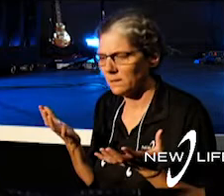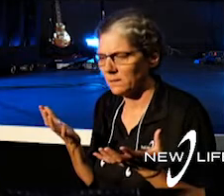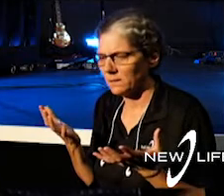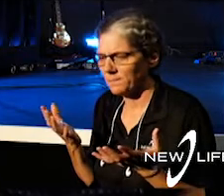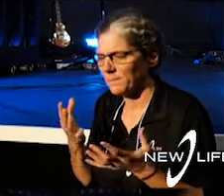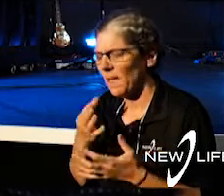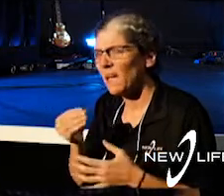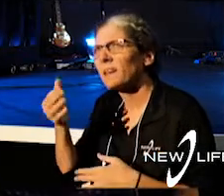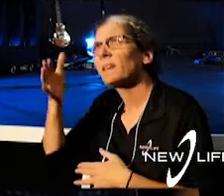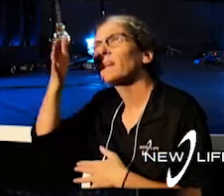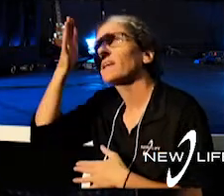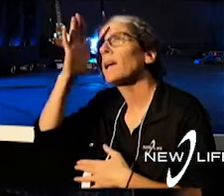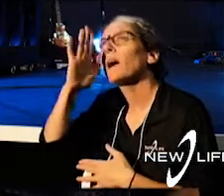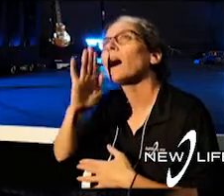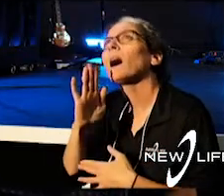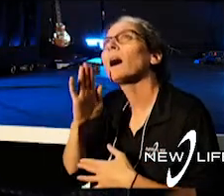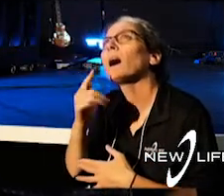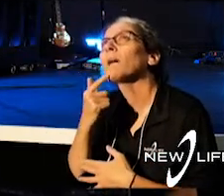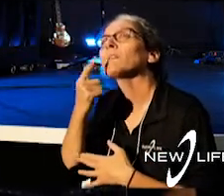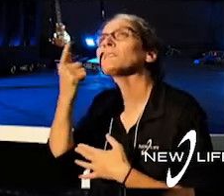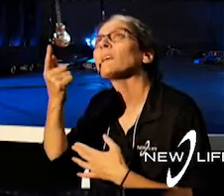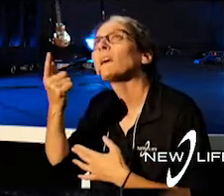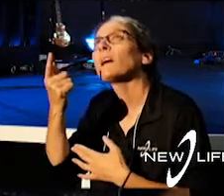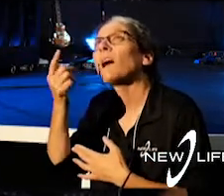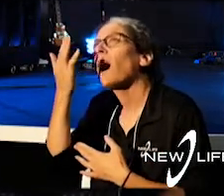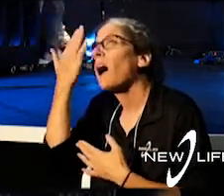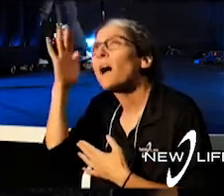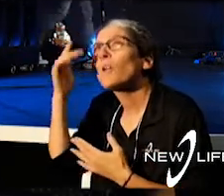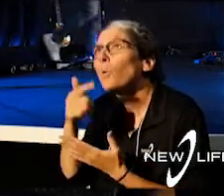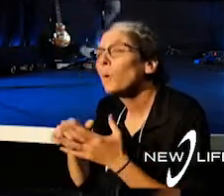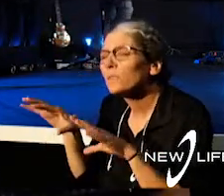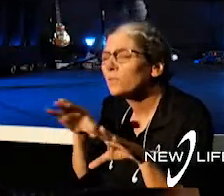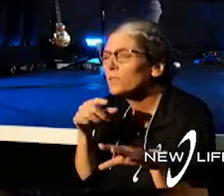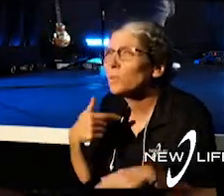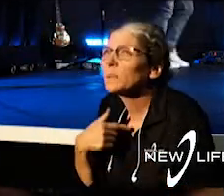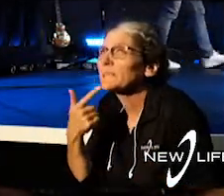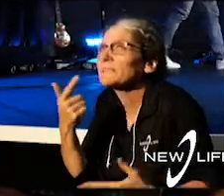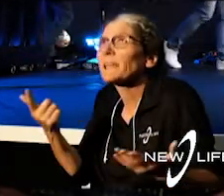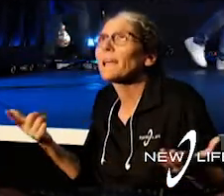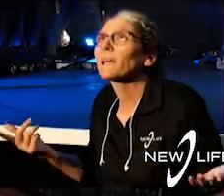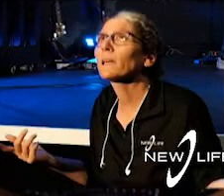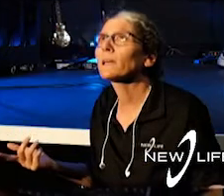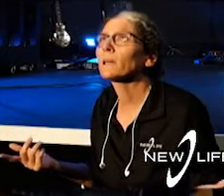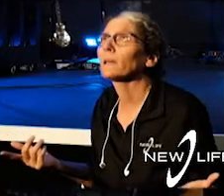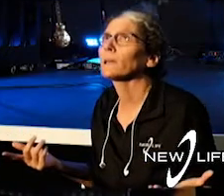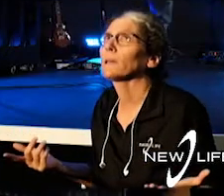And God, I'll be the first to admit, sometimes I don't even know what to do or what to say.